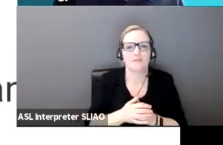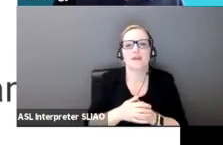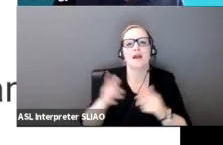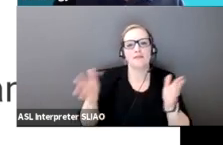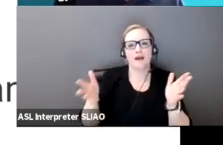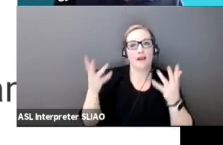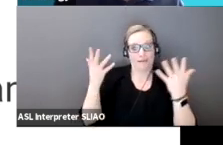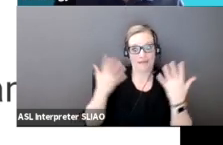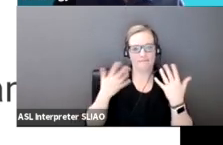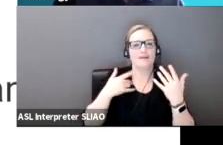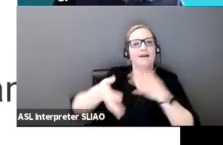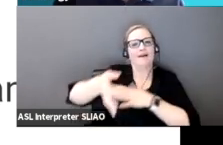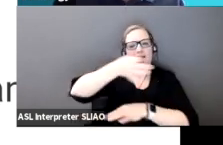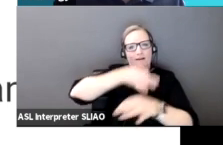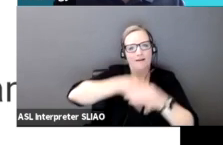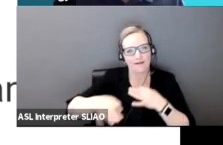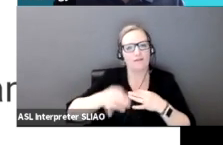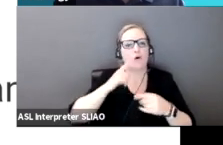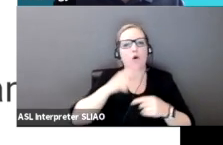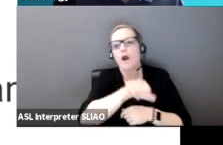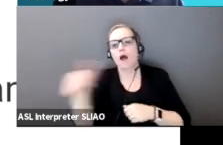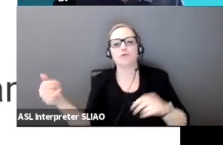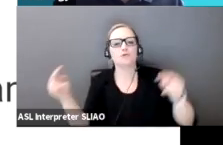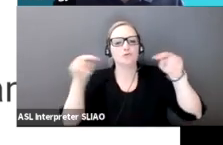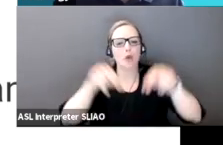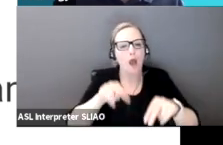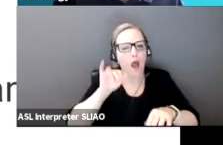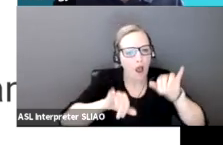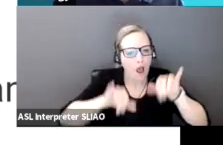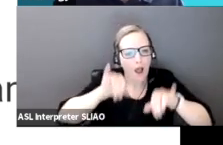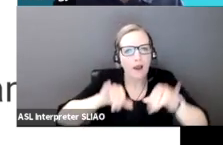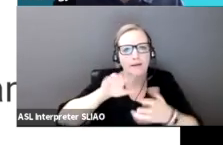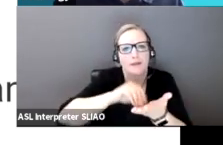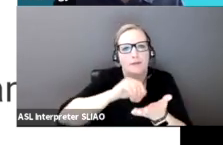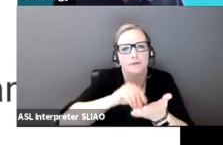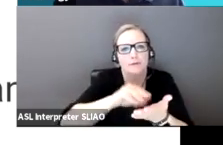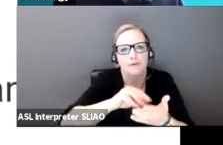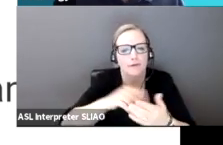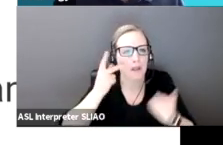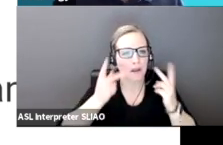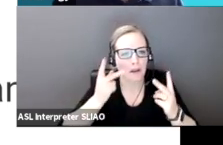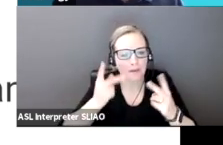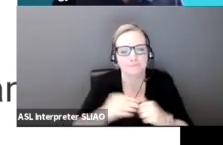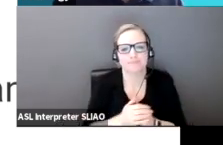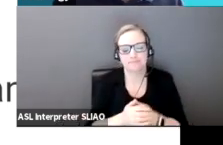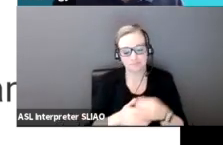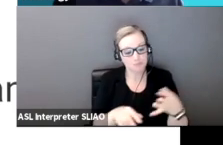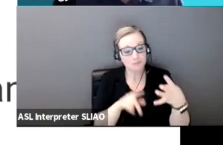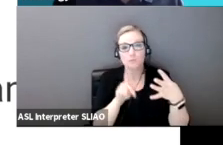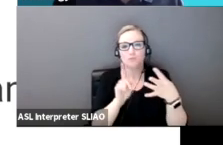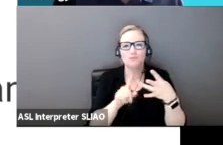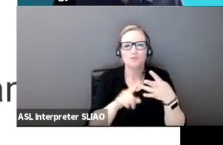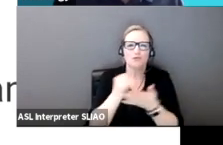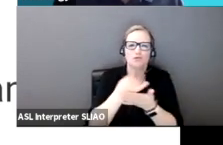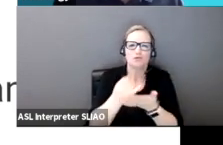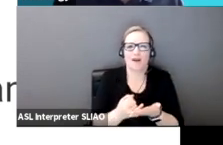And then there are figures, which the drawings that aid in understanding the material. And these can often be as